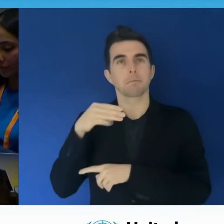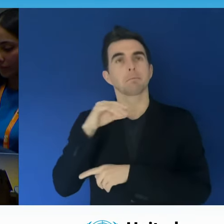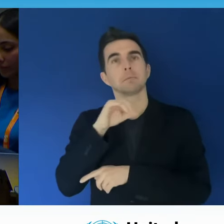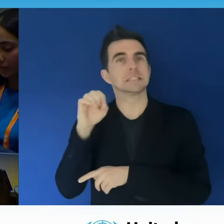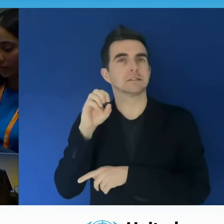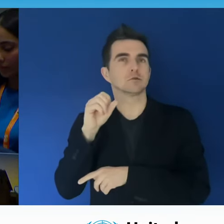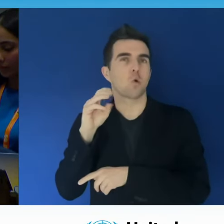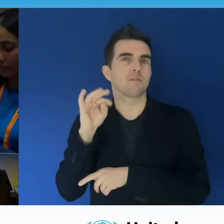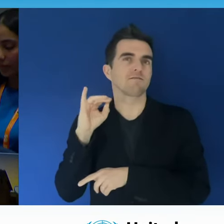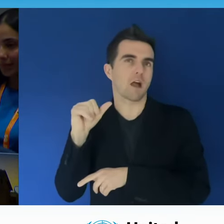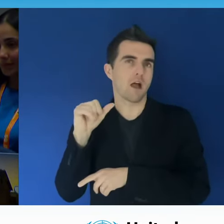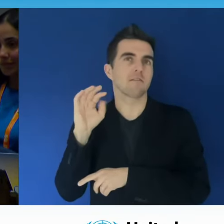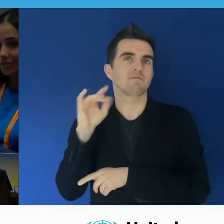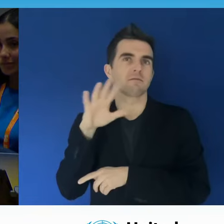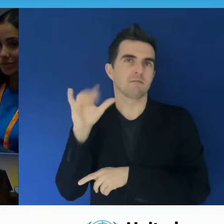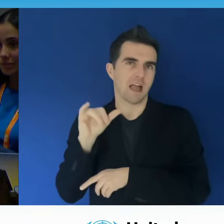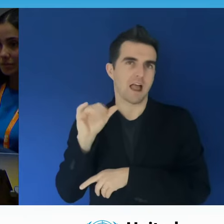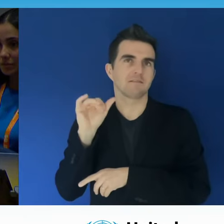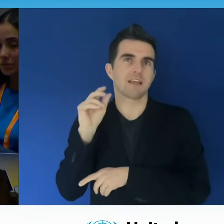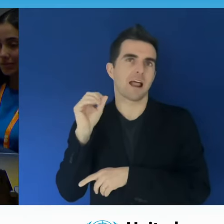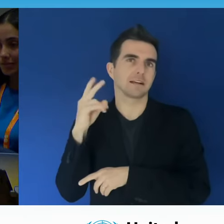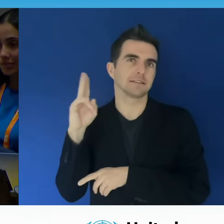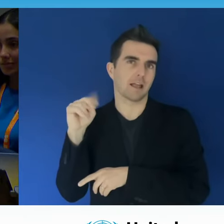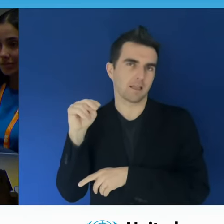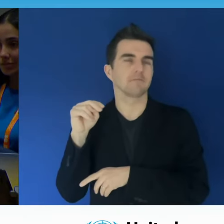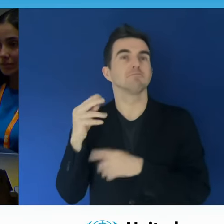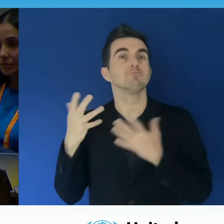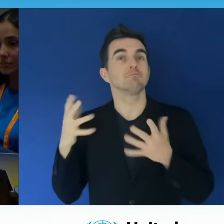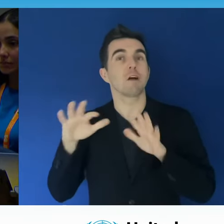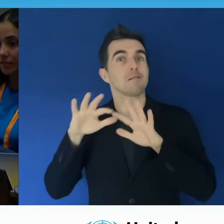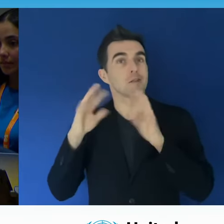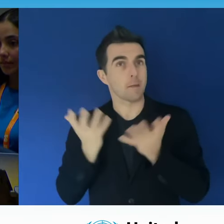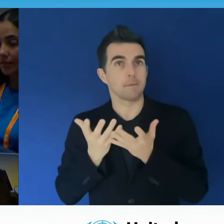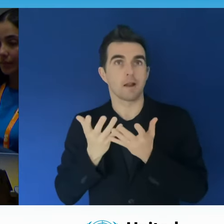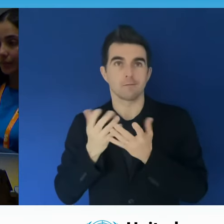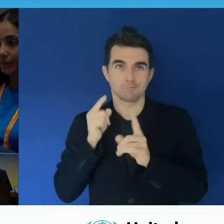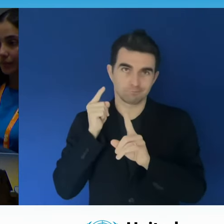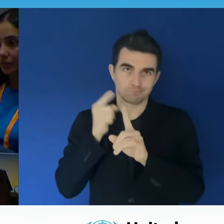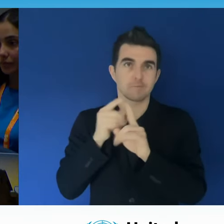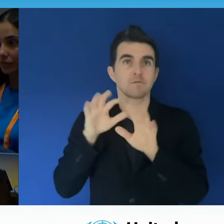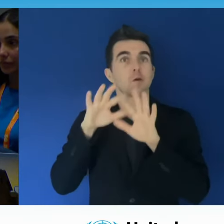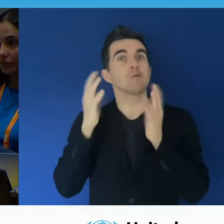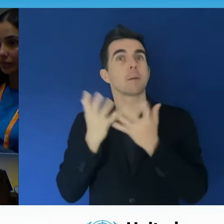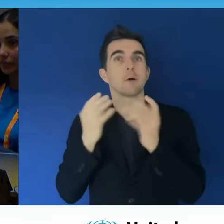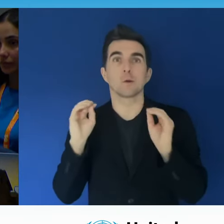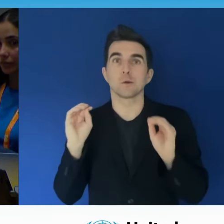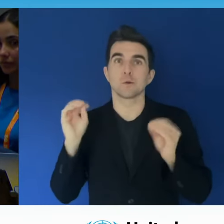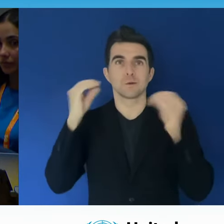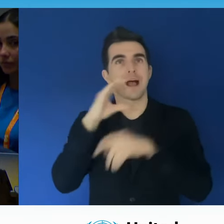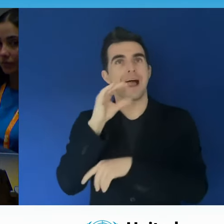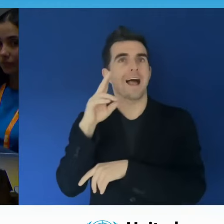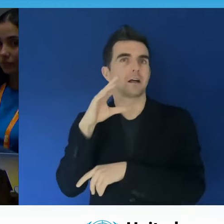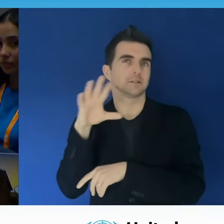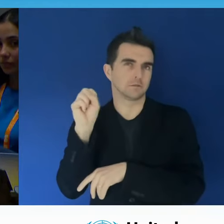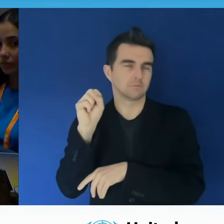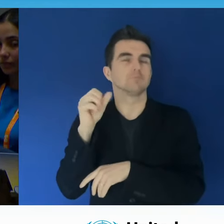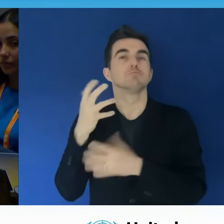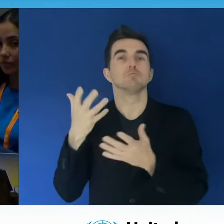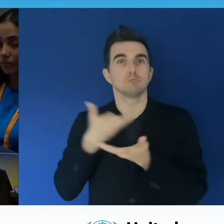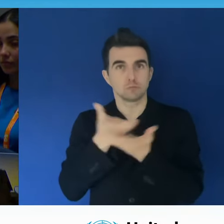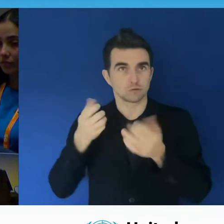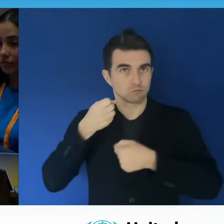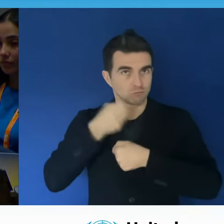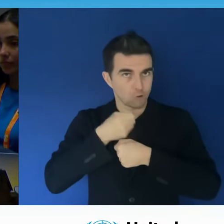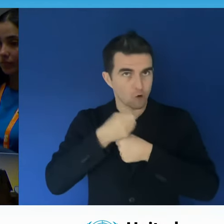Youth Caucus for Decent Jobs and Sustainable Economies of the Major Group for Children and Youth,